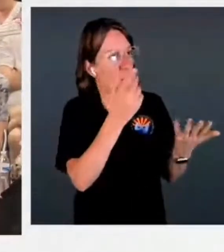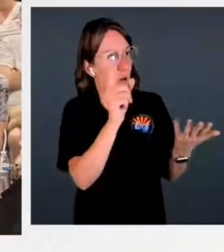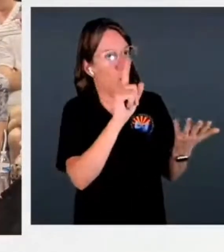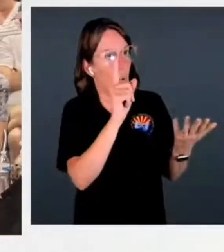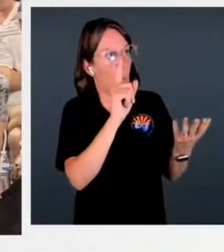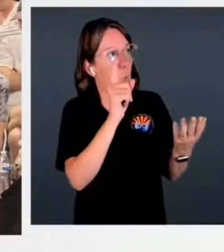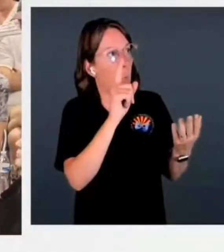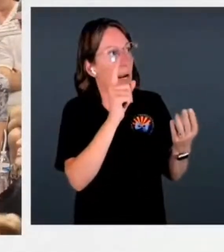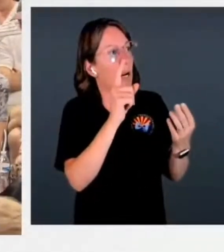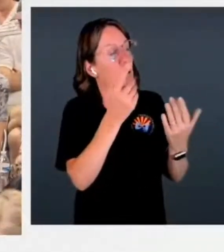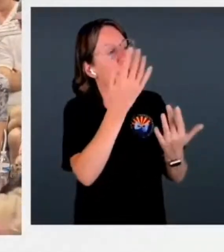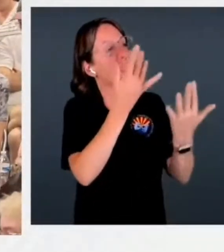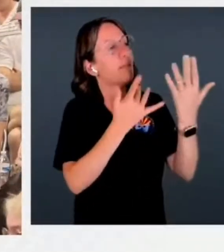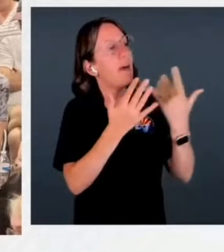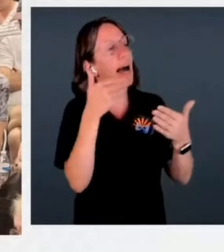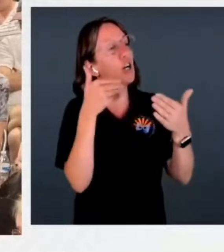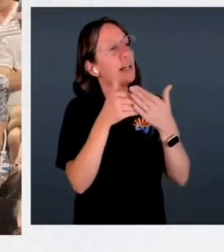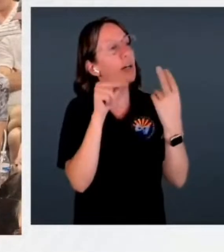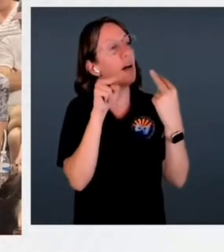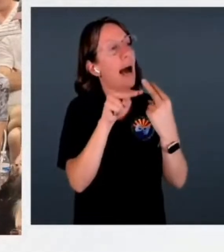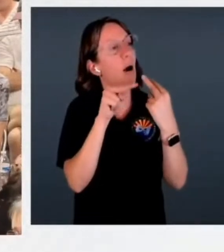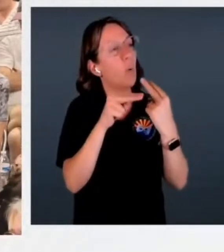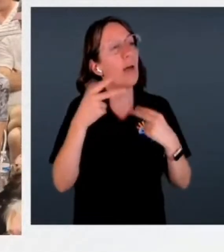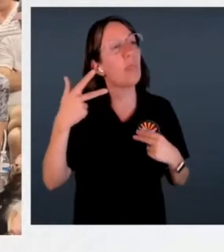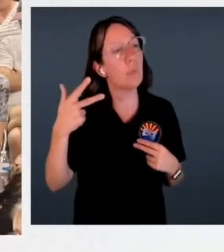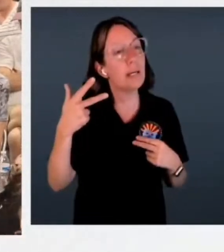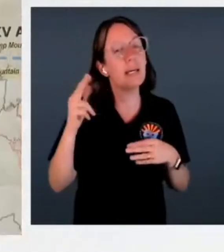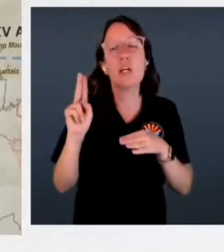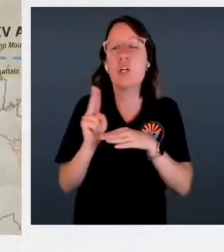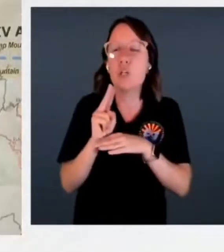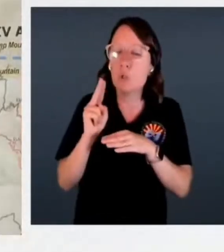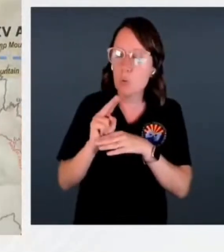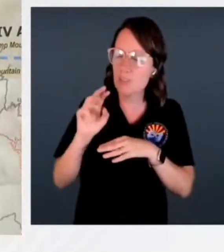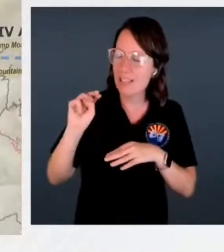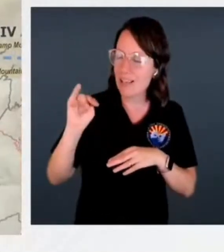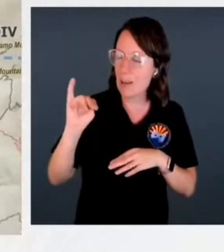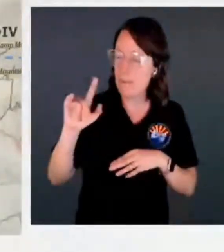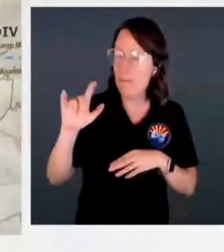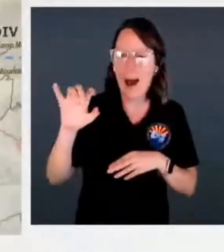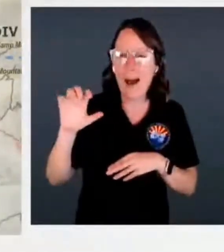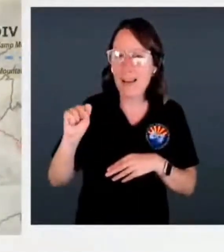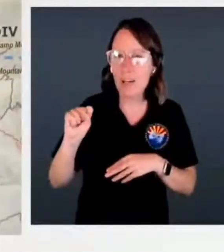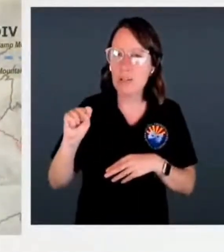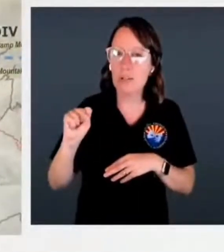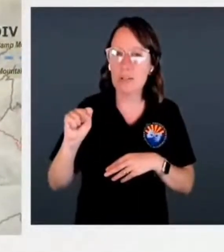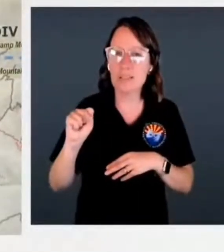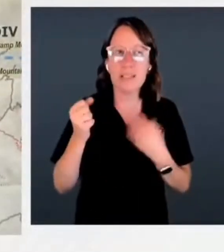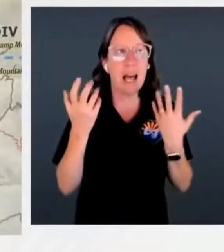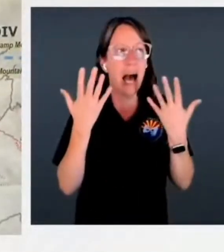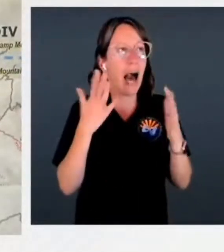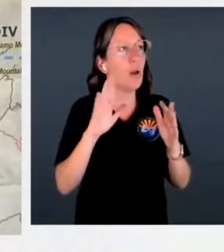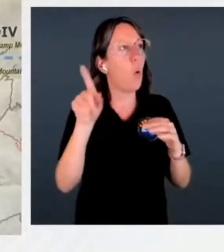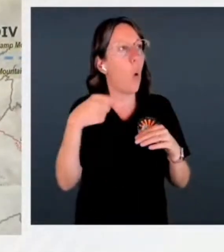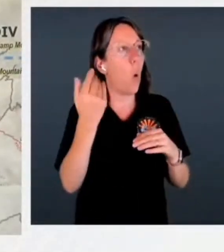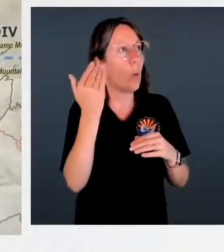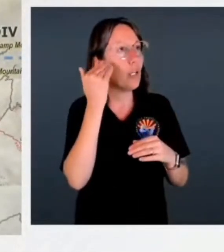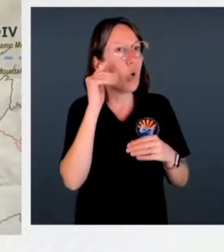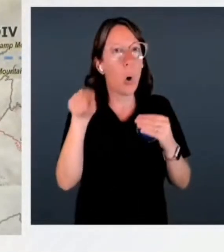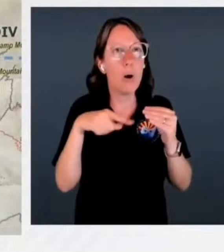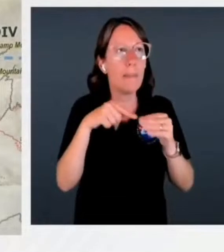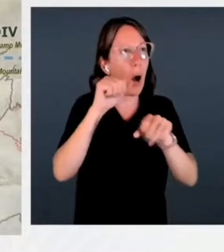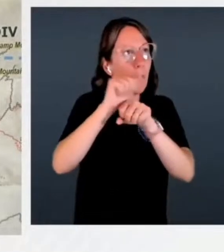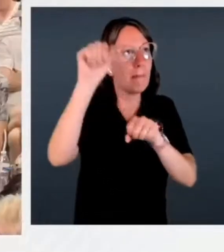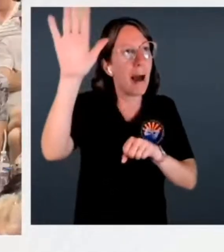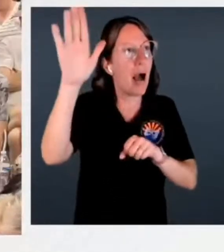Highway 3 in miles. Okay, that's good information. And we'll make those adjustments, so thank you. You know,